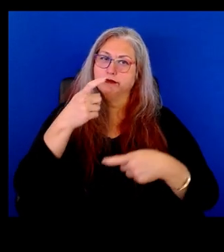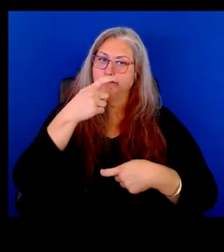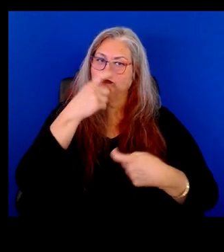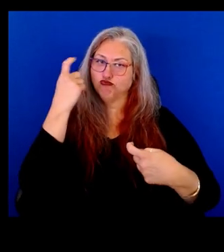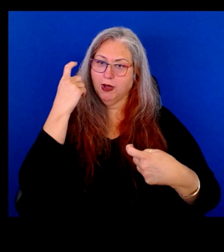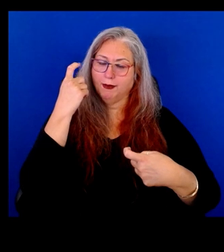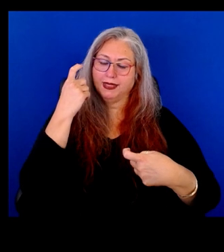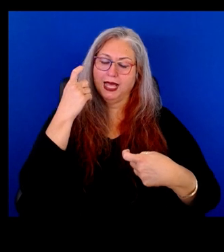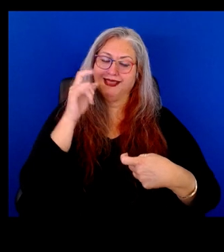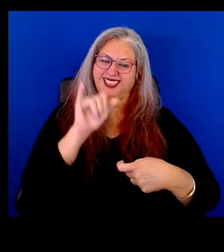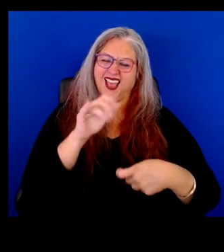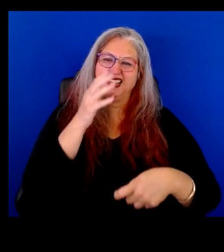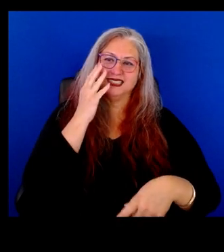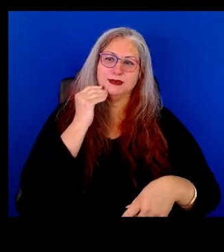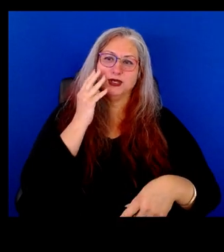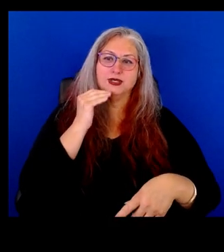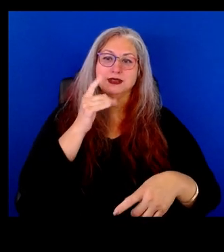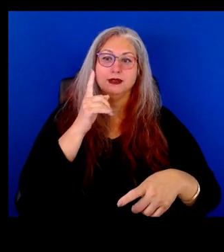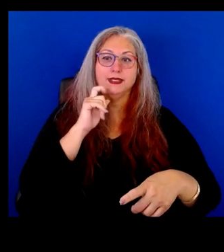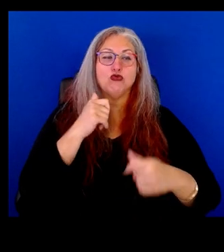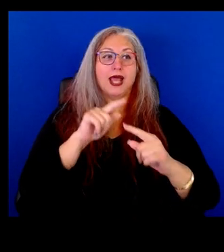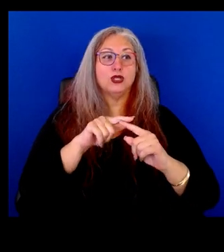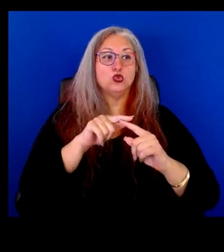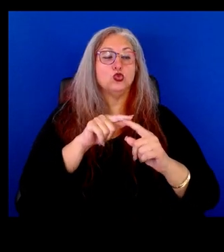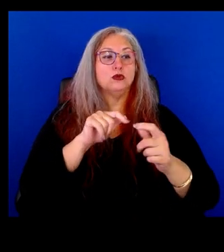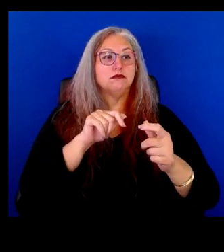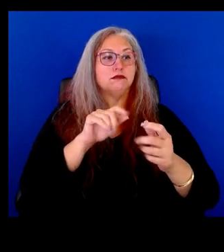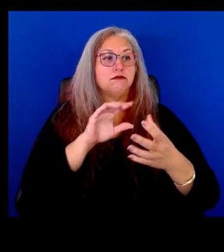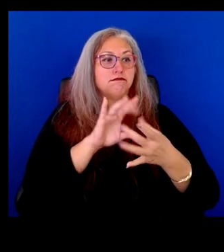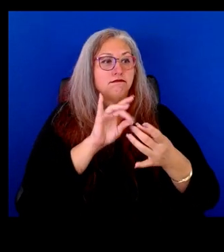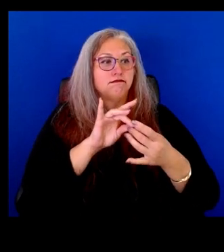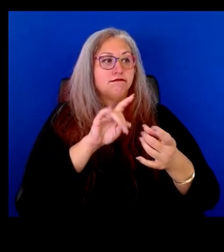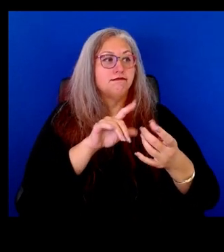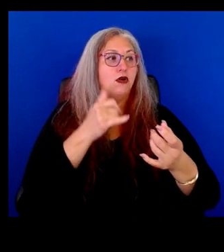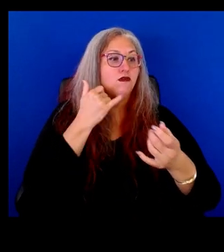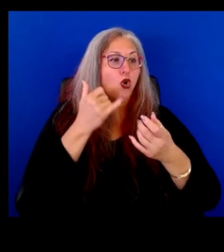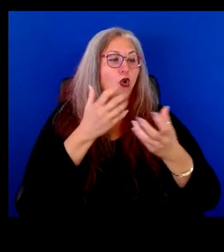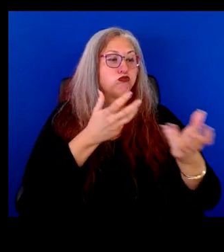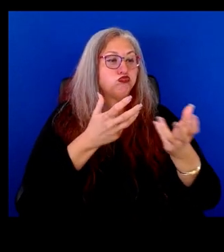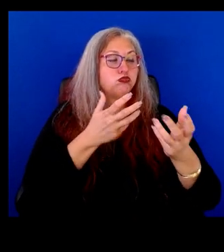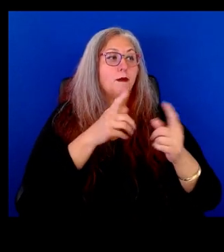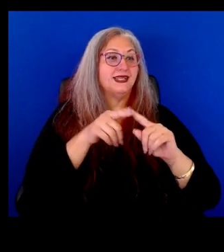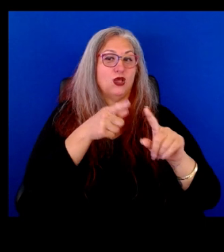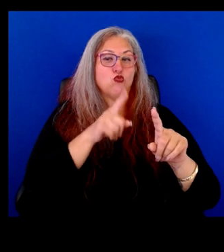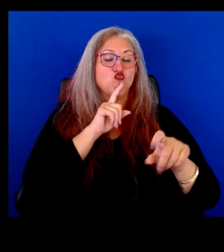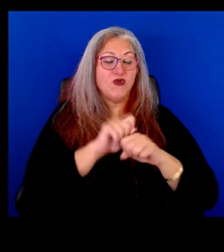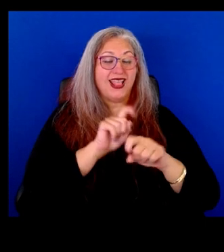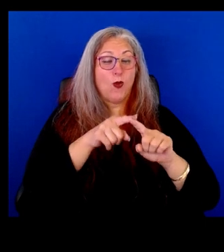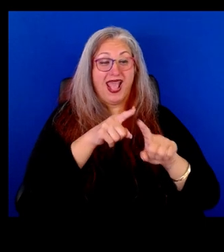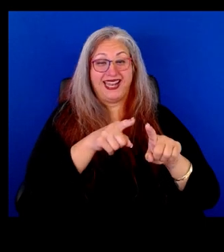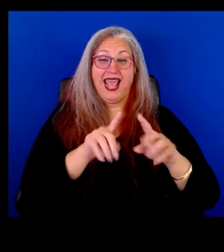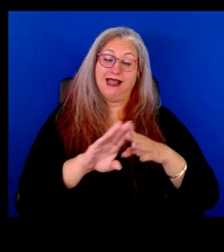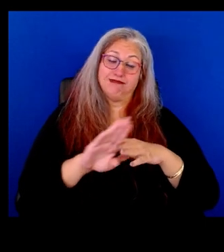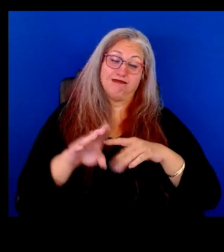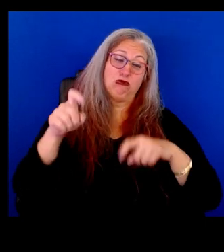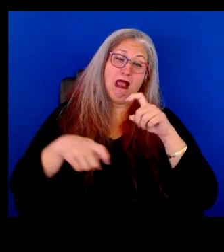traumatizing experience following up with them on the phone as they were leaving, literally